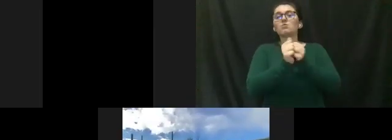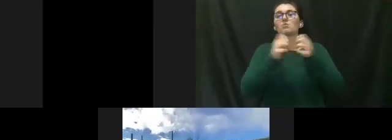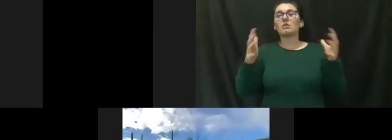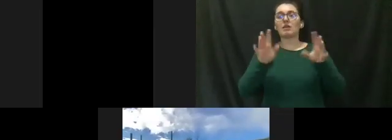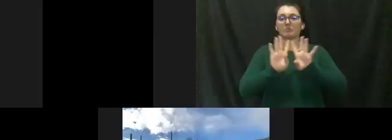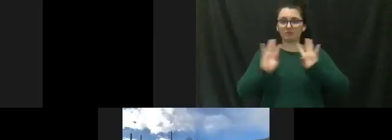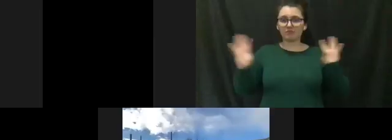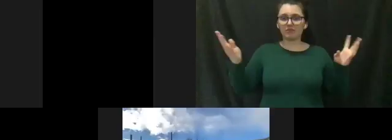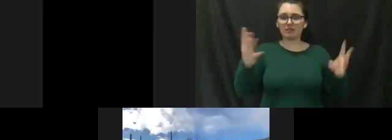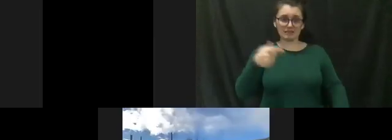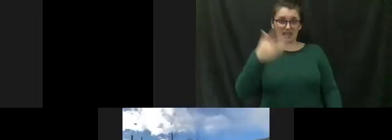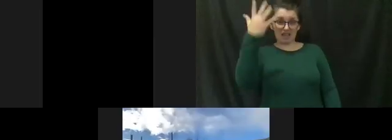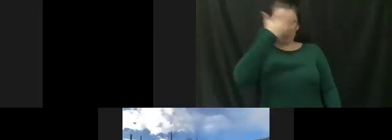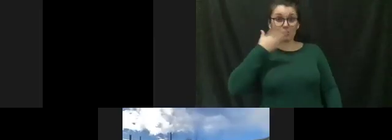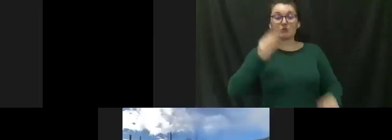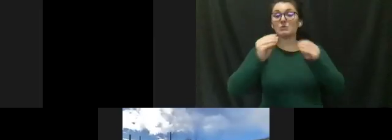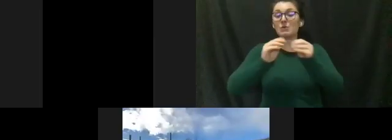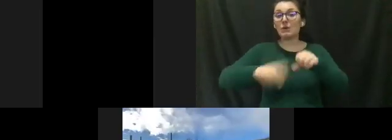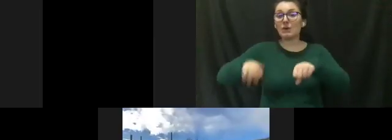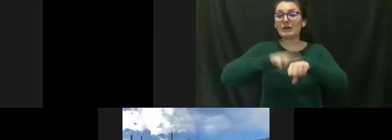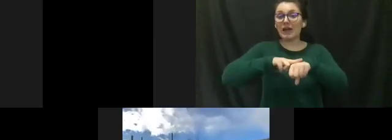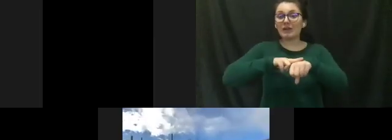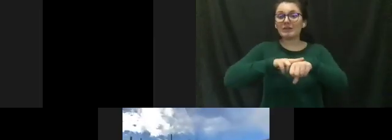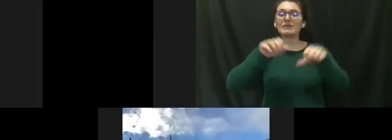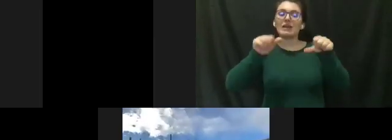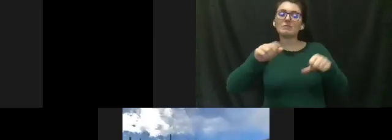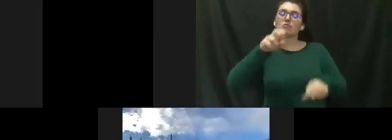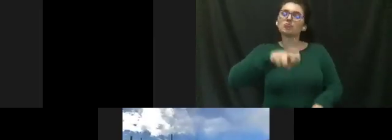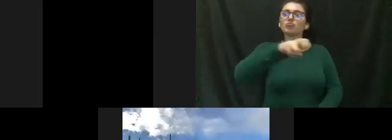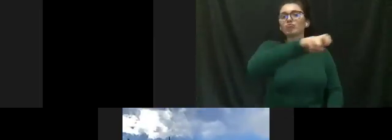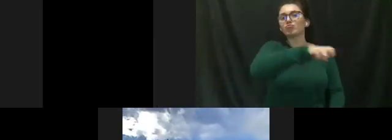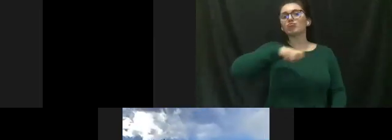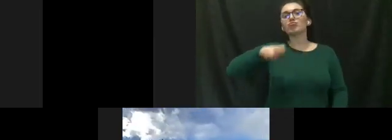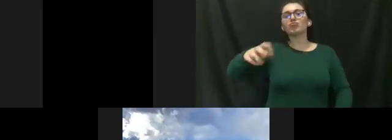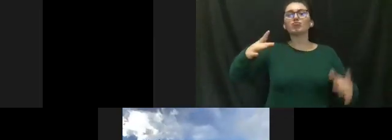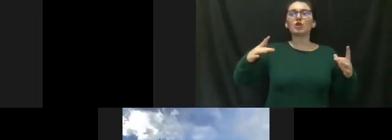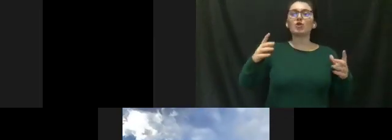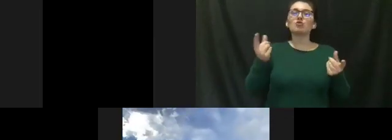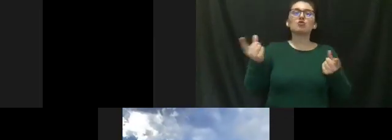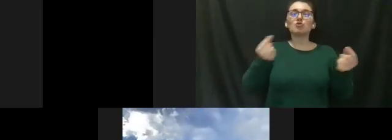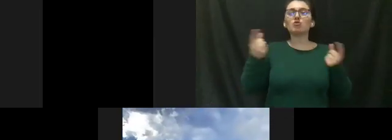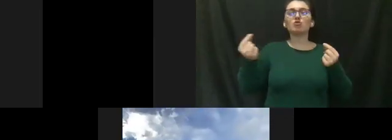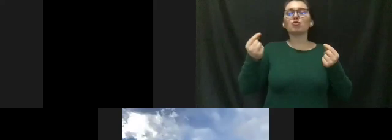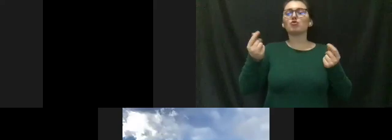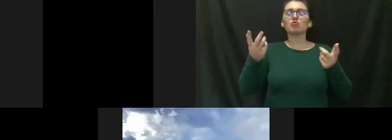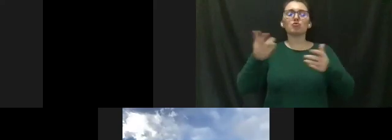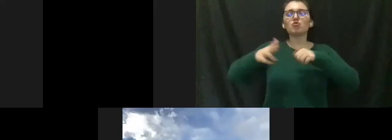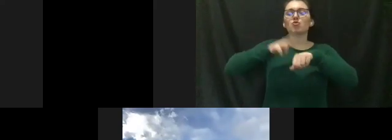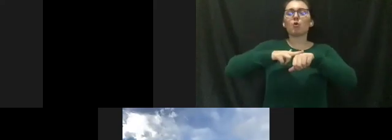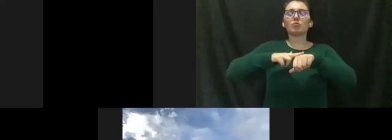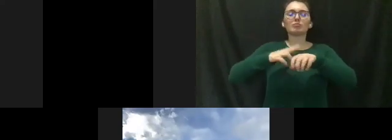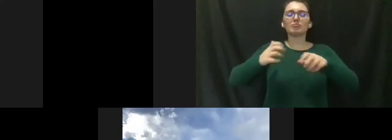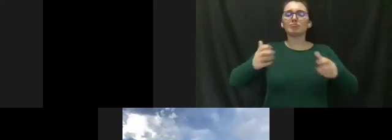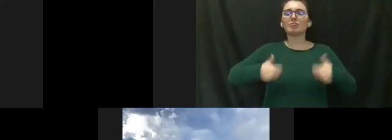natural, and they're able to hop around and jump around and do everything they would normally be doing. So right now,